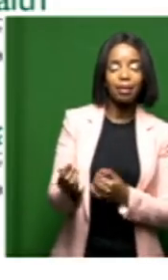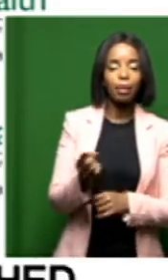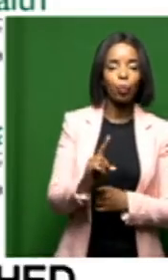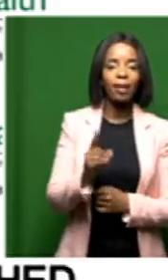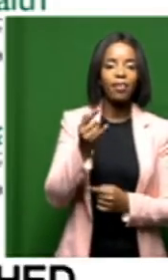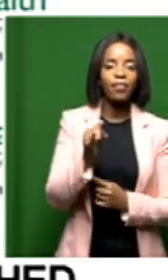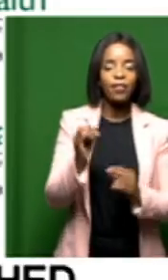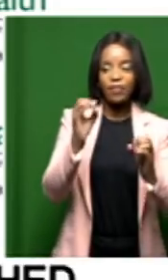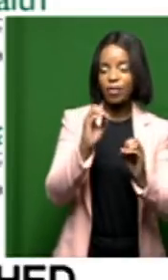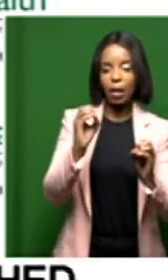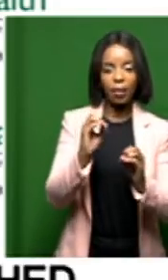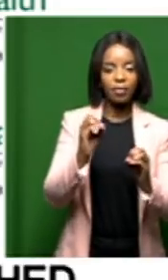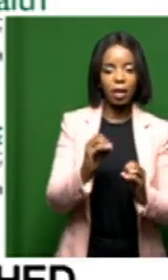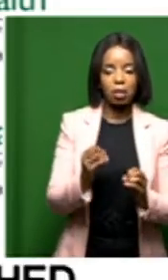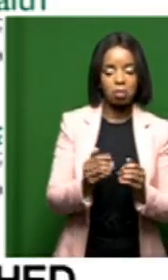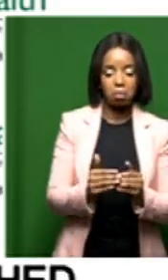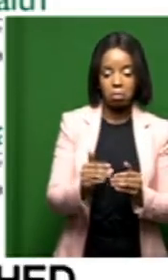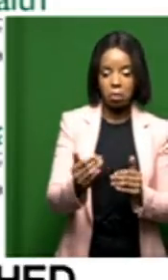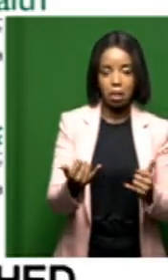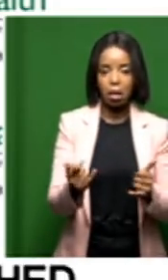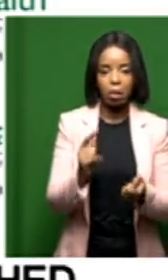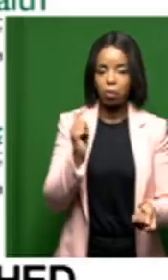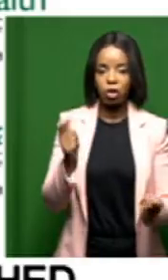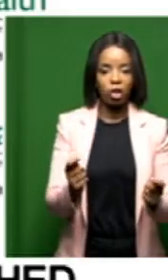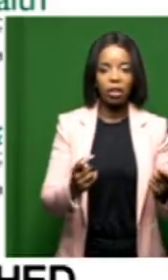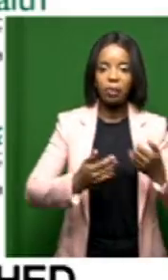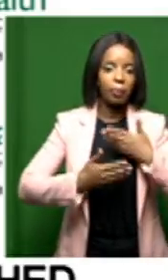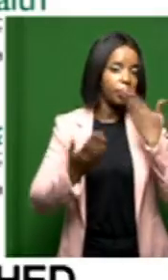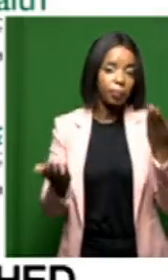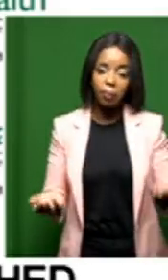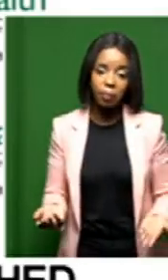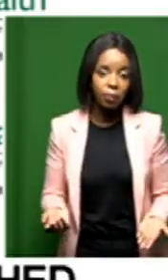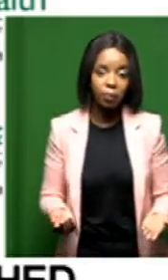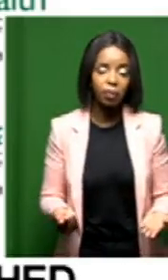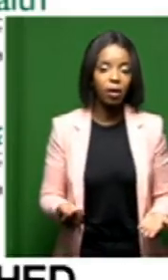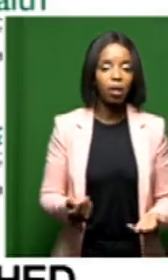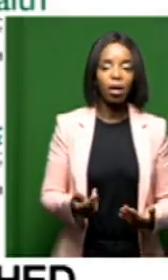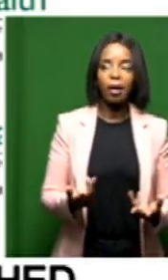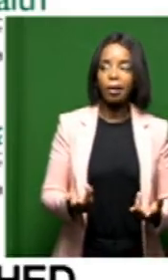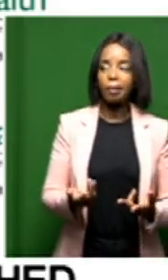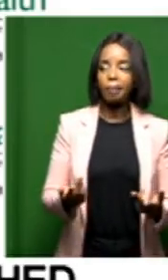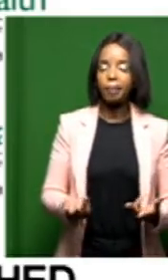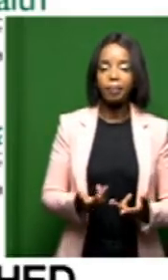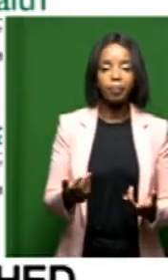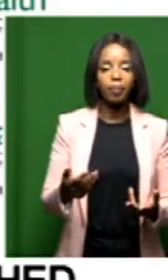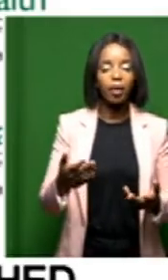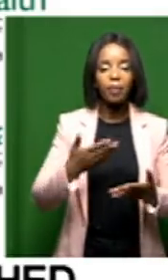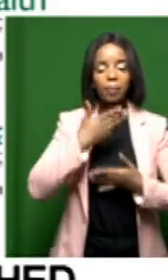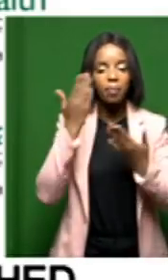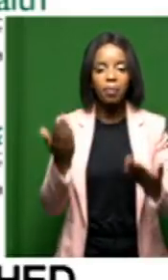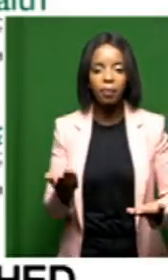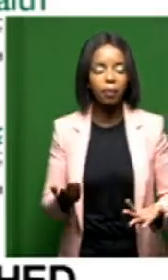if nothing else changes, if there is no very, you know, a variant